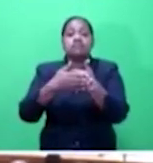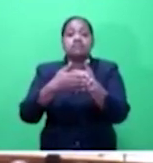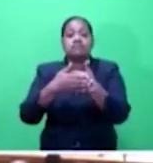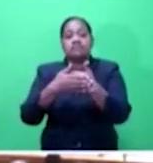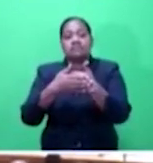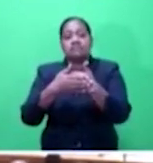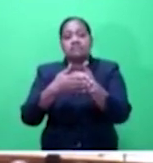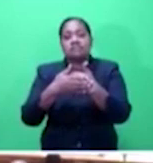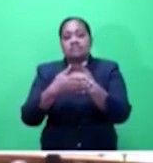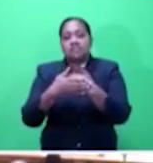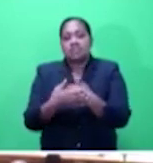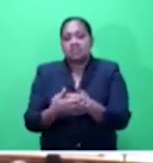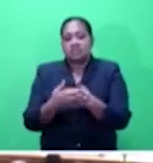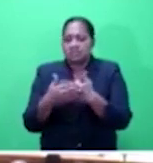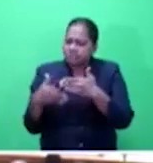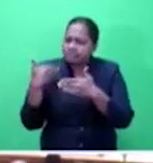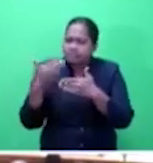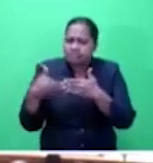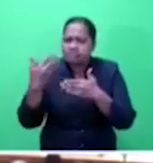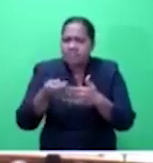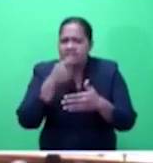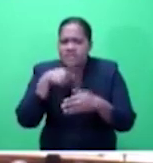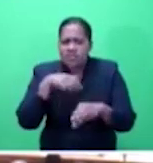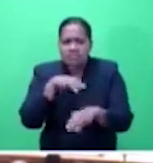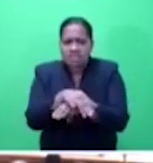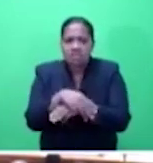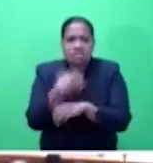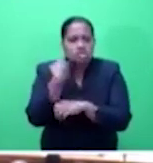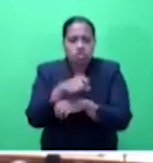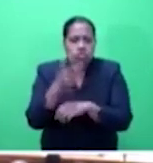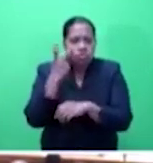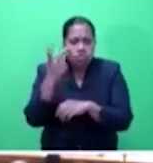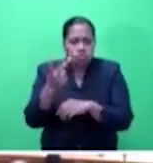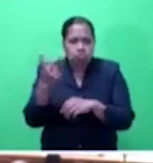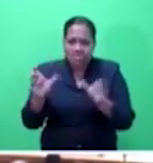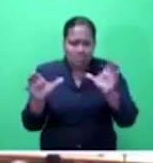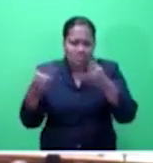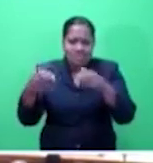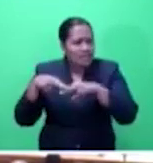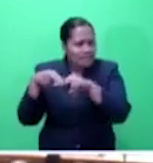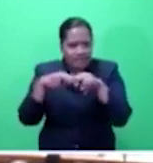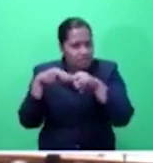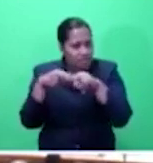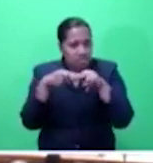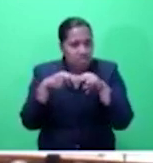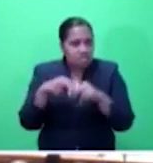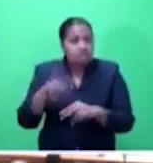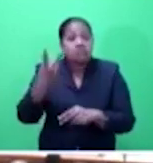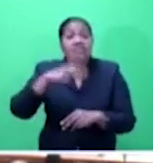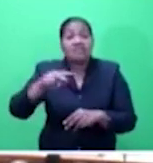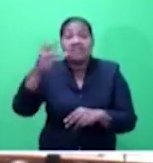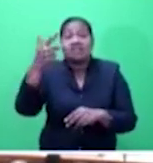months, there will not be a tourism sector in Fiji. Right off the bat, that's up to 38% of our GDP